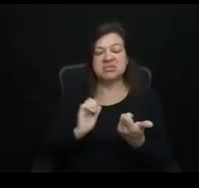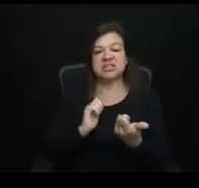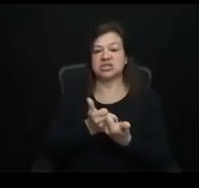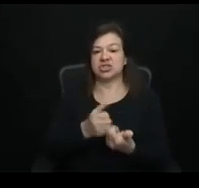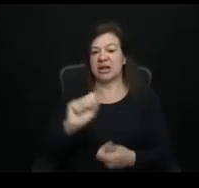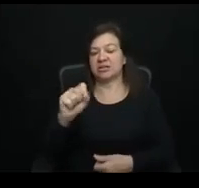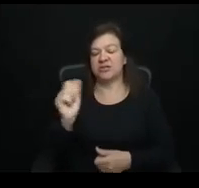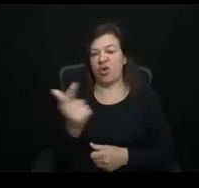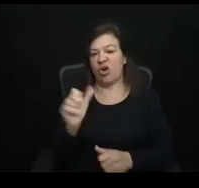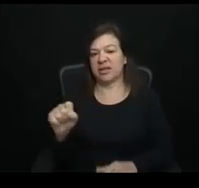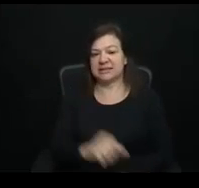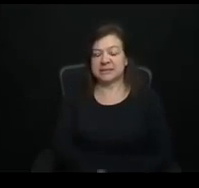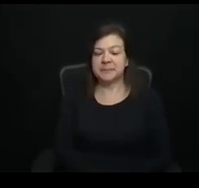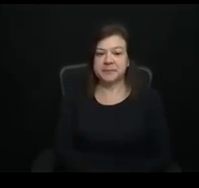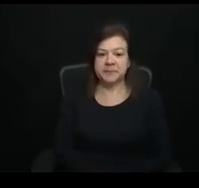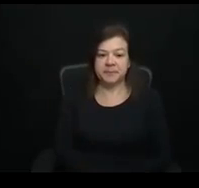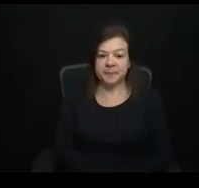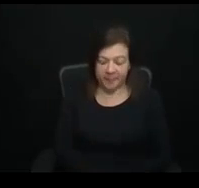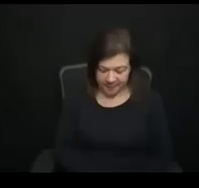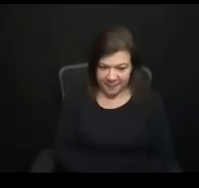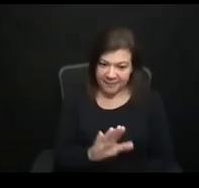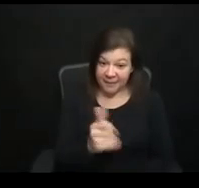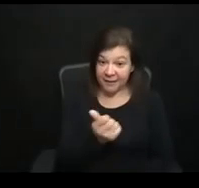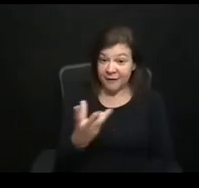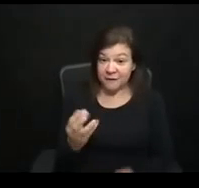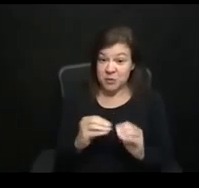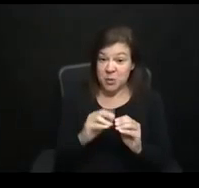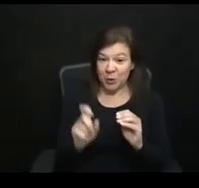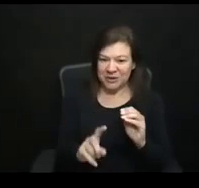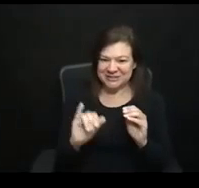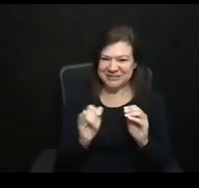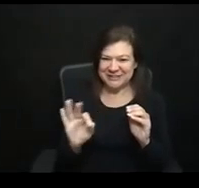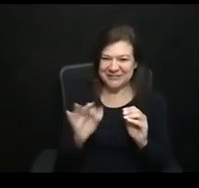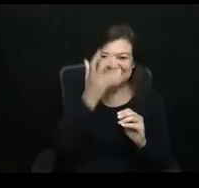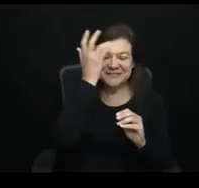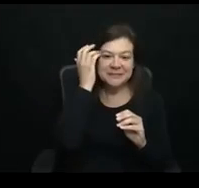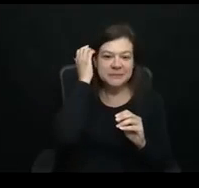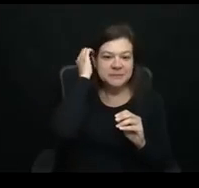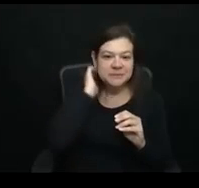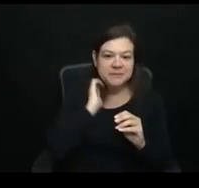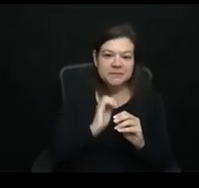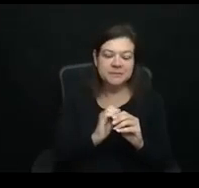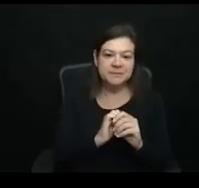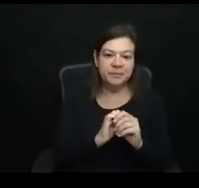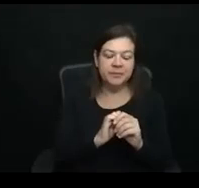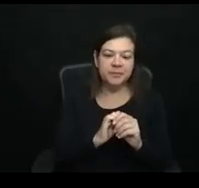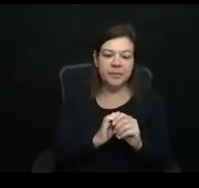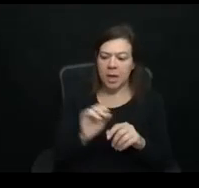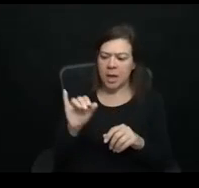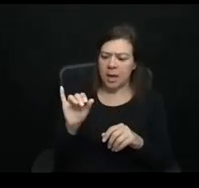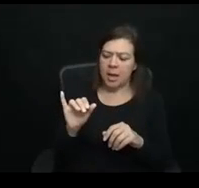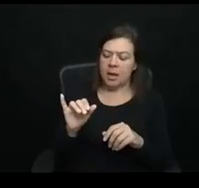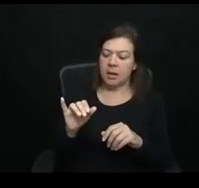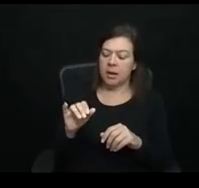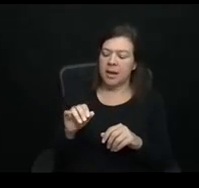for all of us. So I've got a few more questions for you, Jeff. One is, how does an area get classified as contained? I know